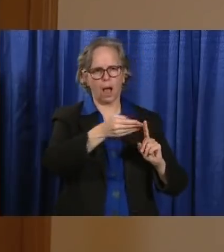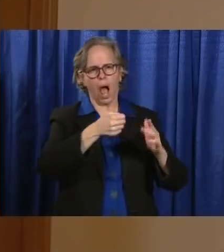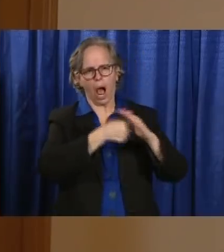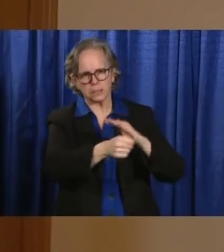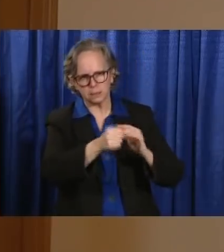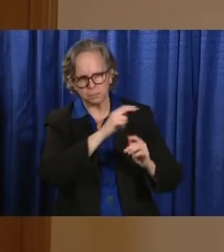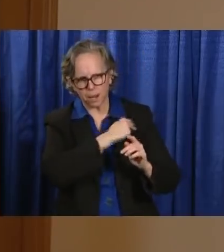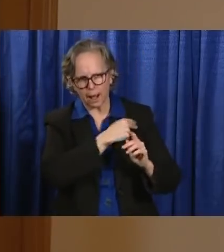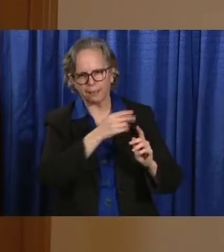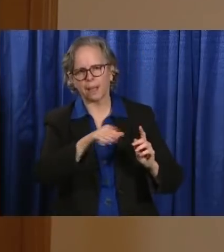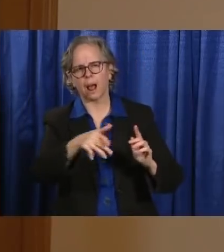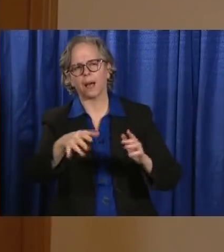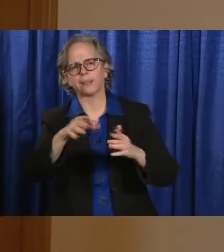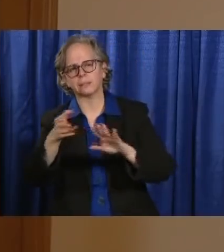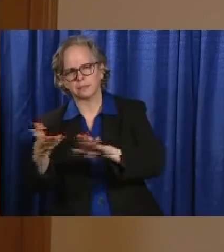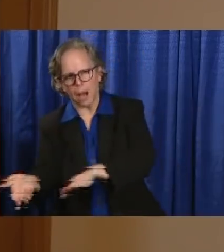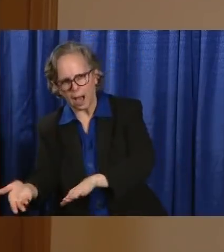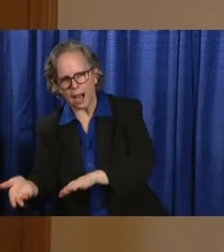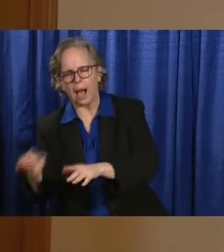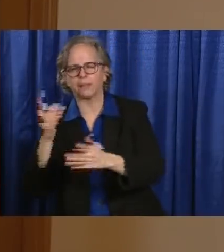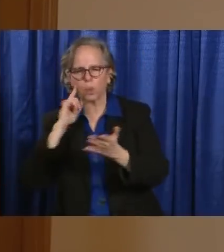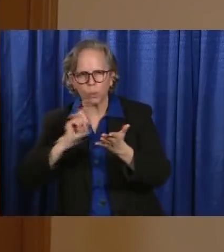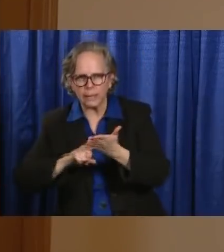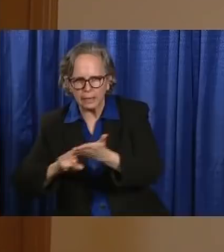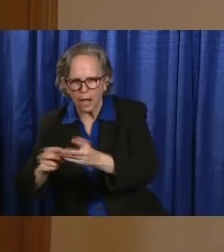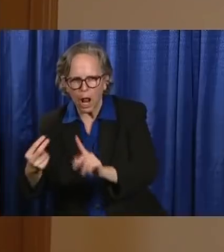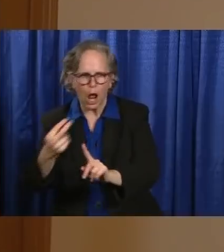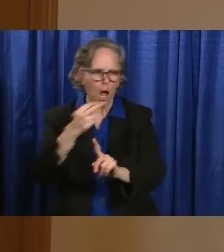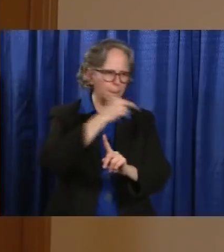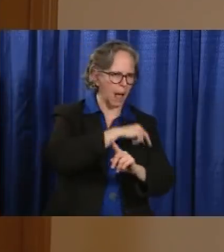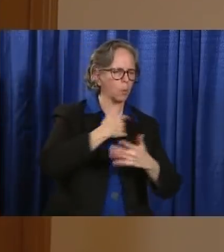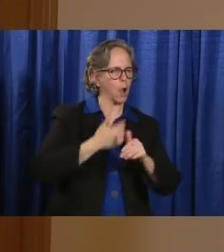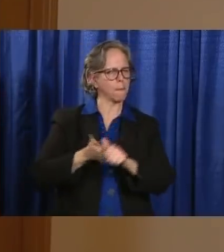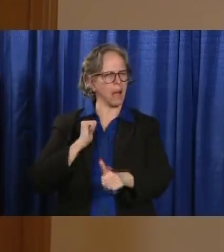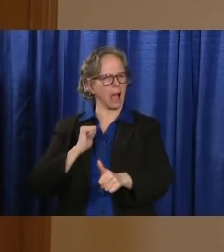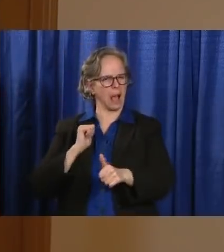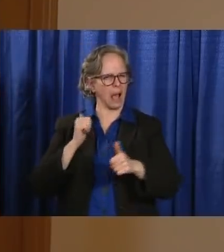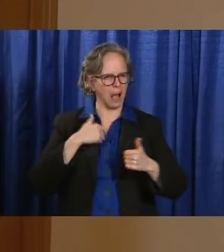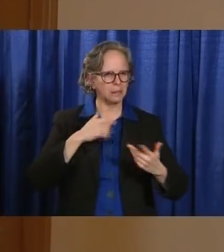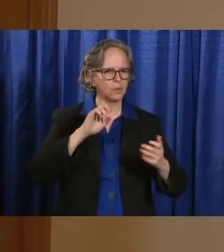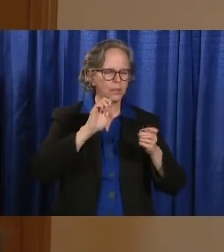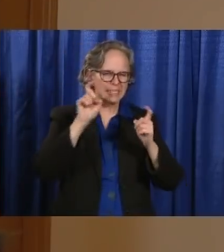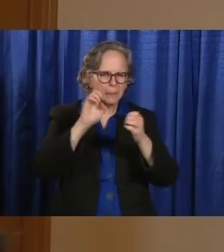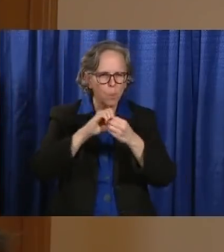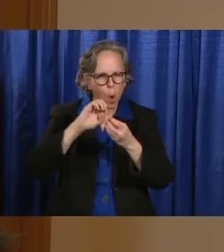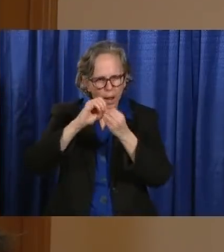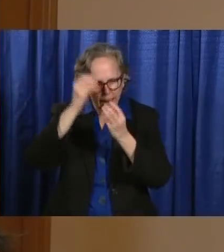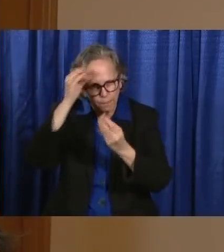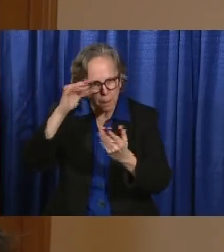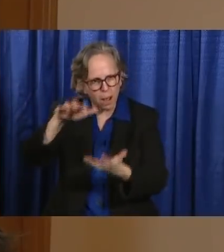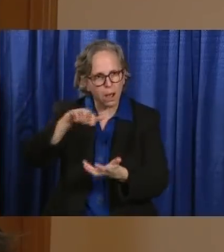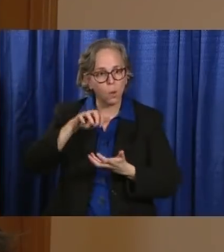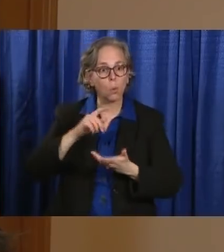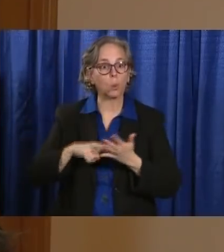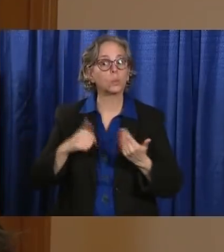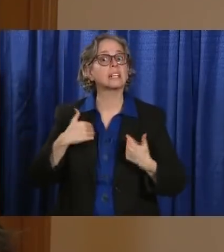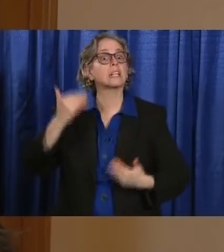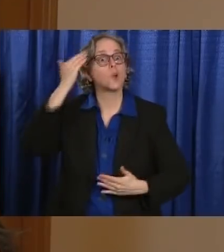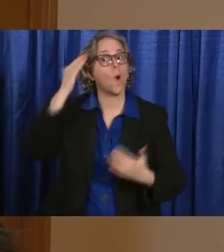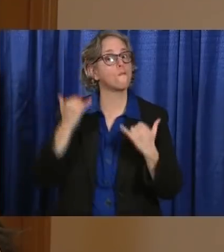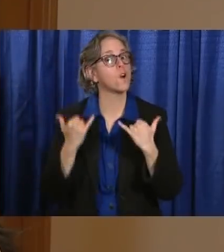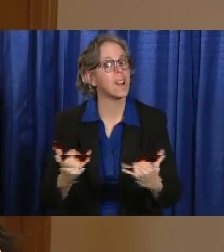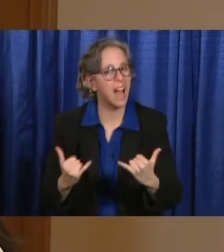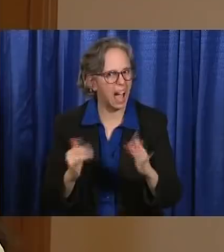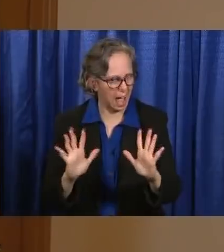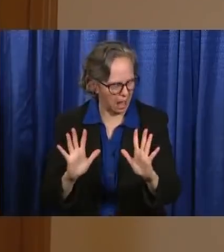in time way to measure the impact of this virus on Ohio. But what we do know now, I do want to share